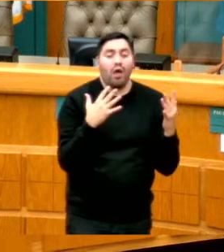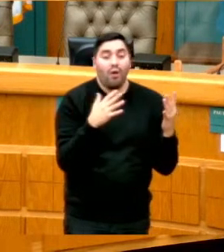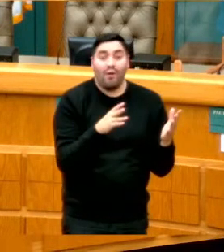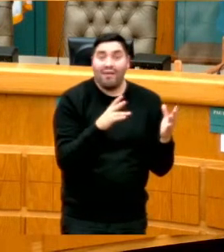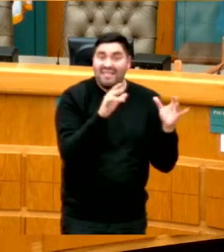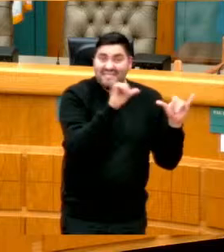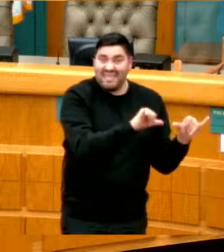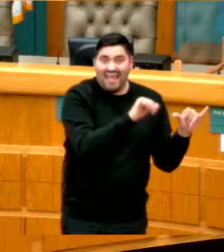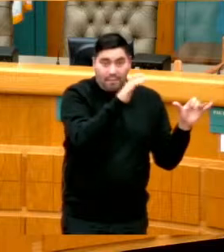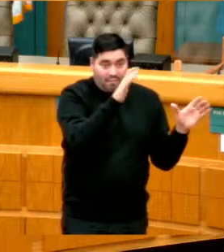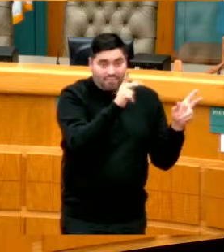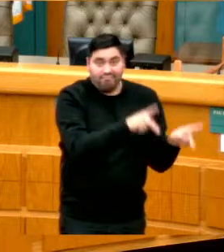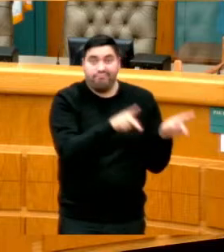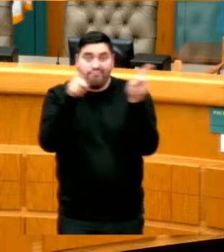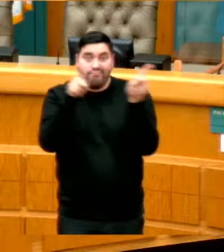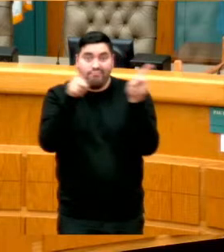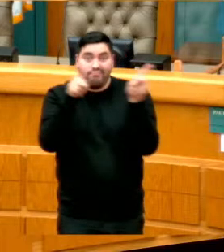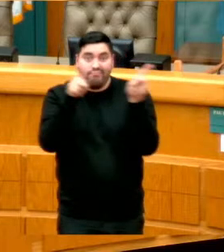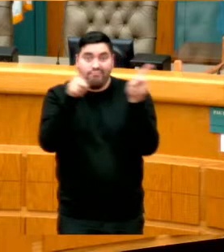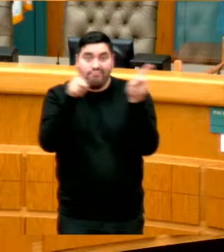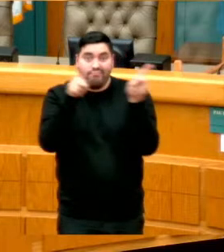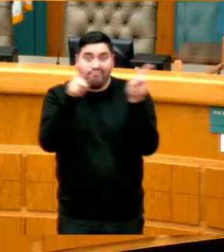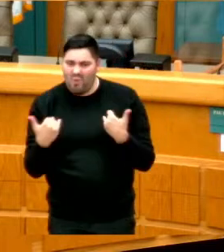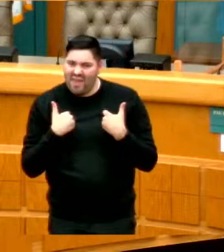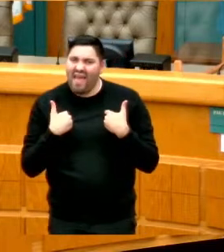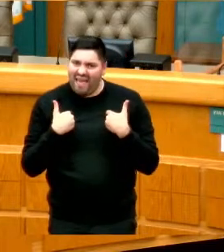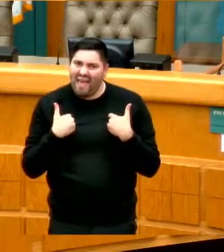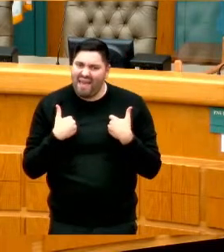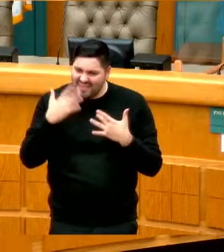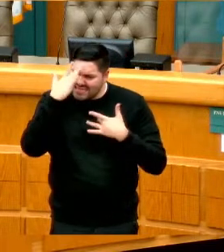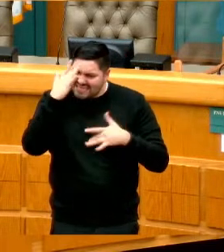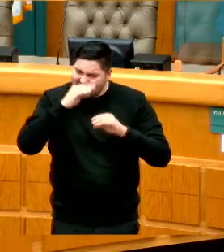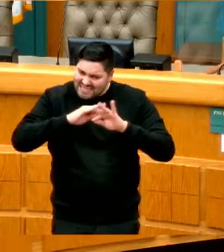well, as we seek to also be liberated.